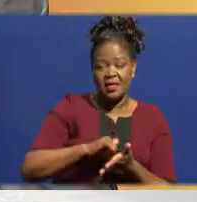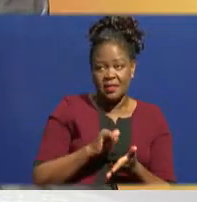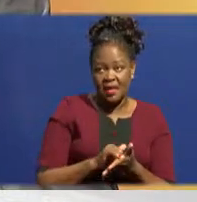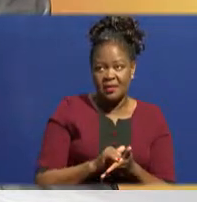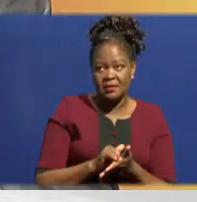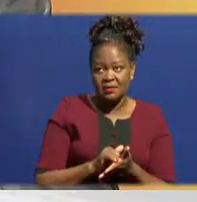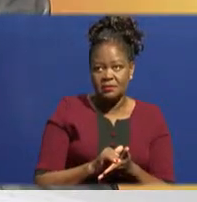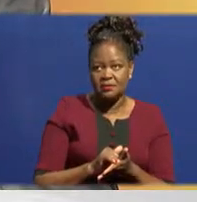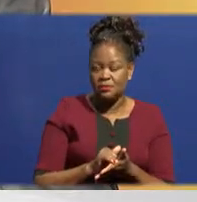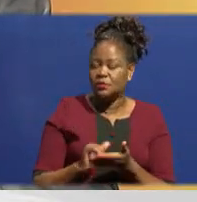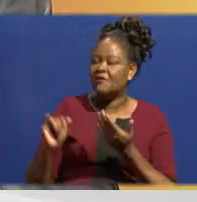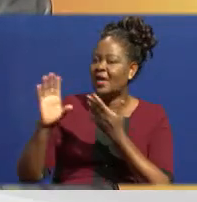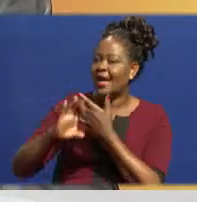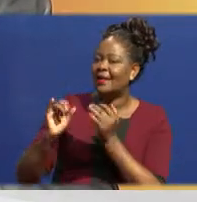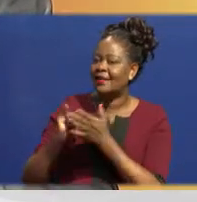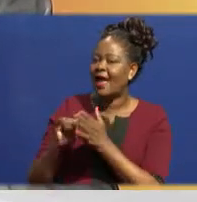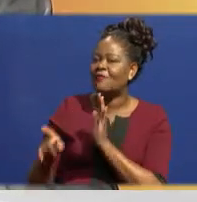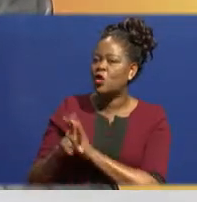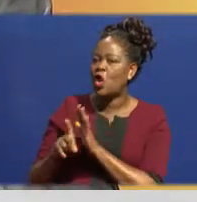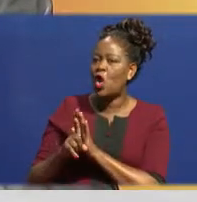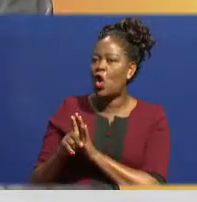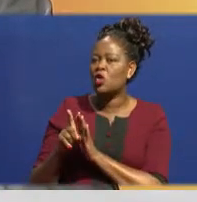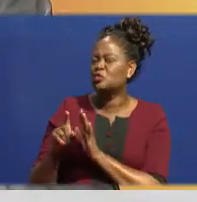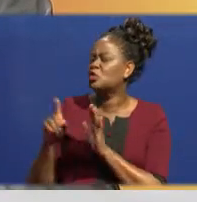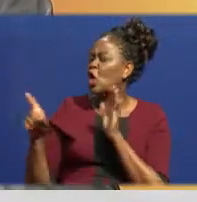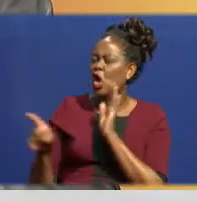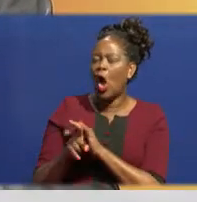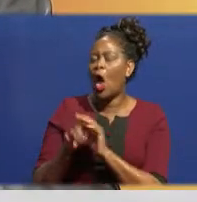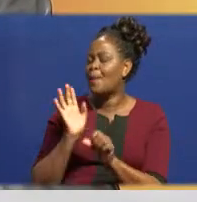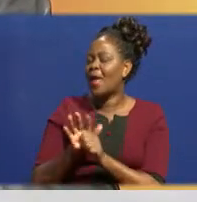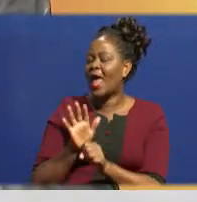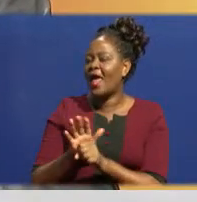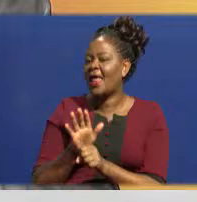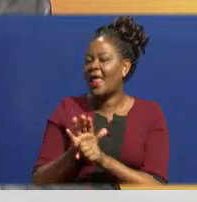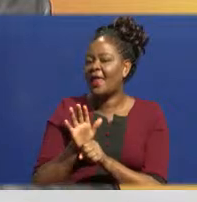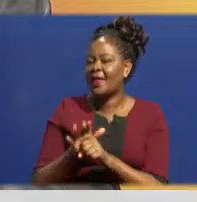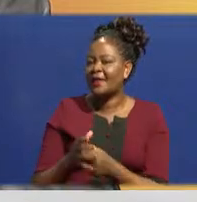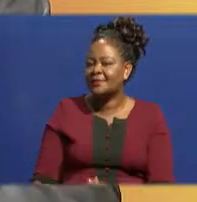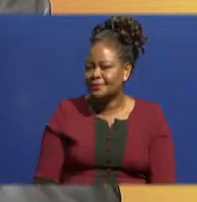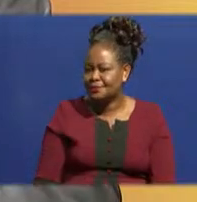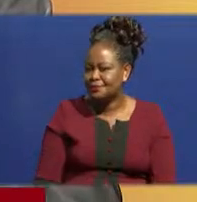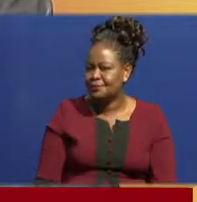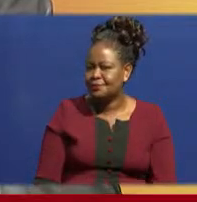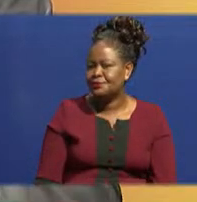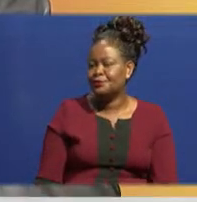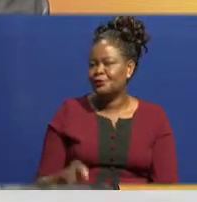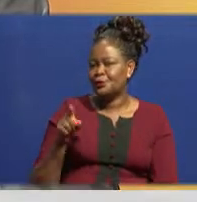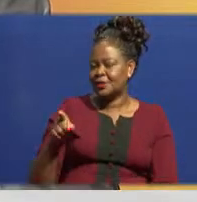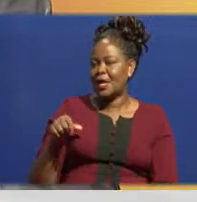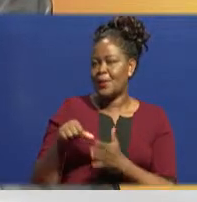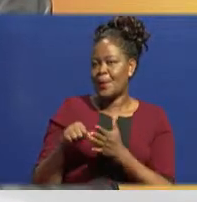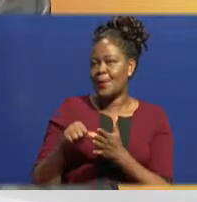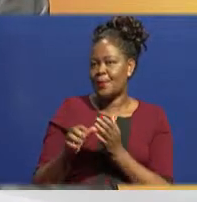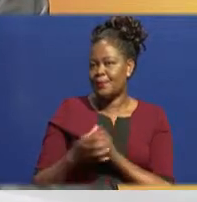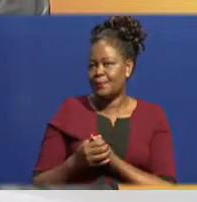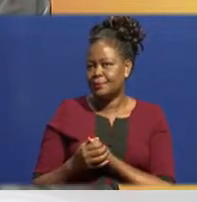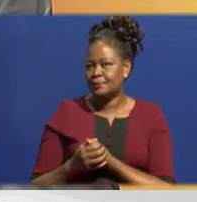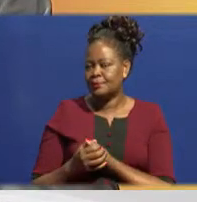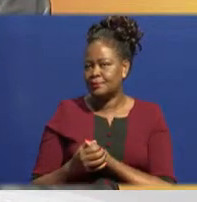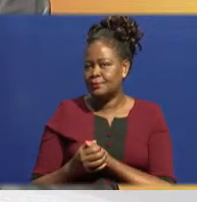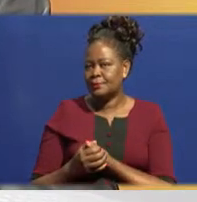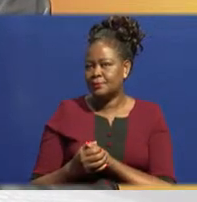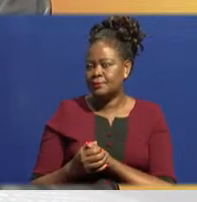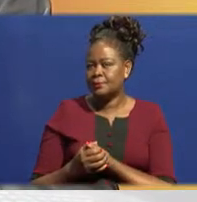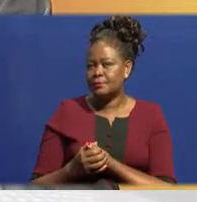laws, and we are not short of laws to deal with this kind of problem.